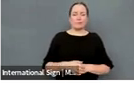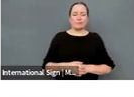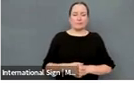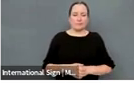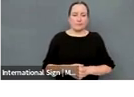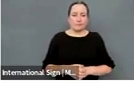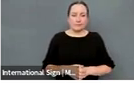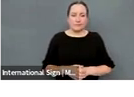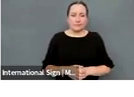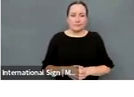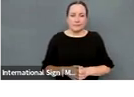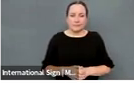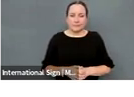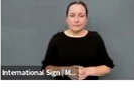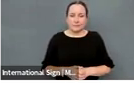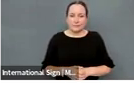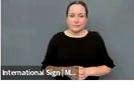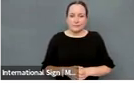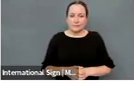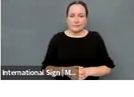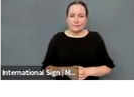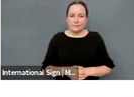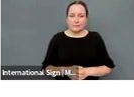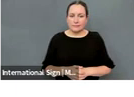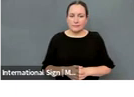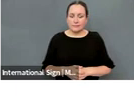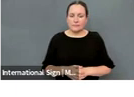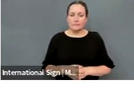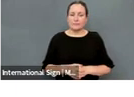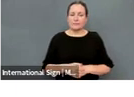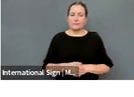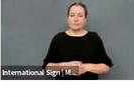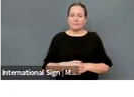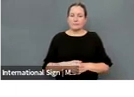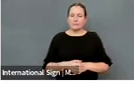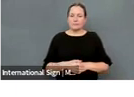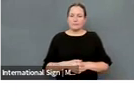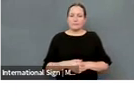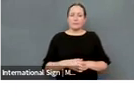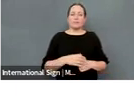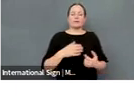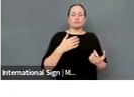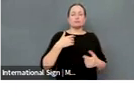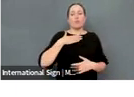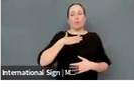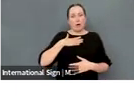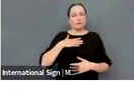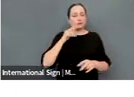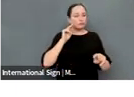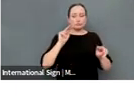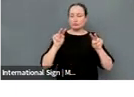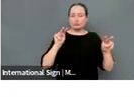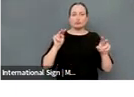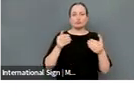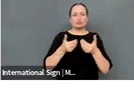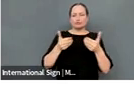of gender inequality, creating better opportunity for women and girls.